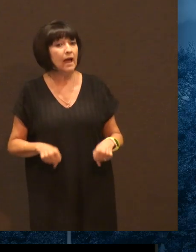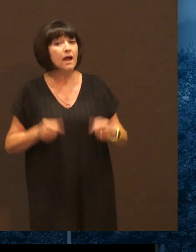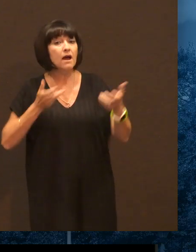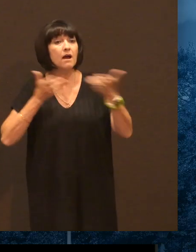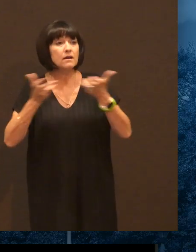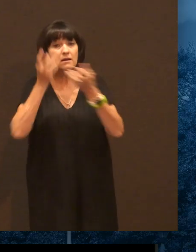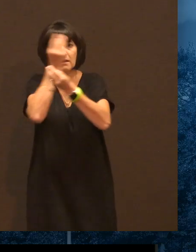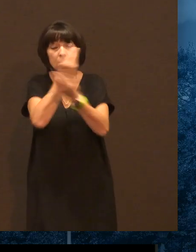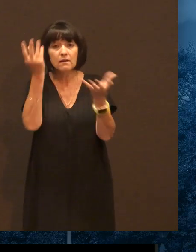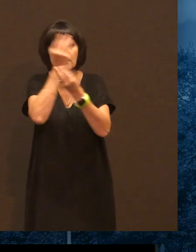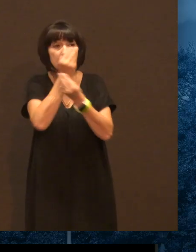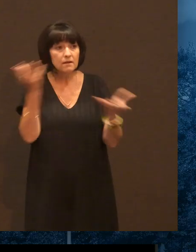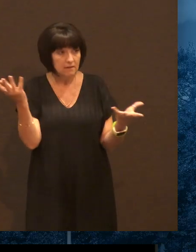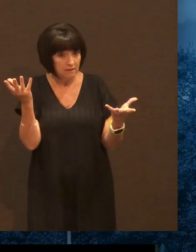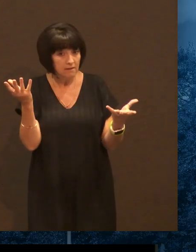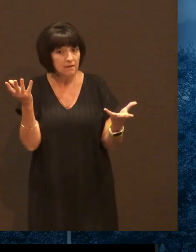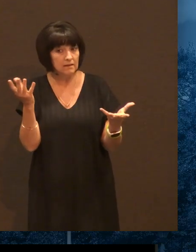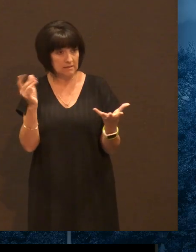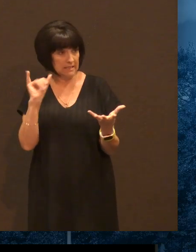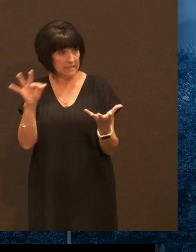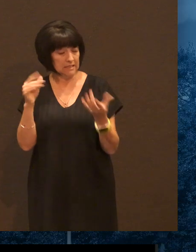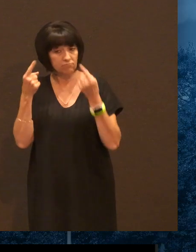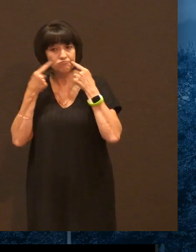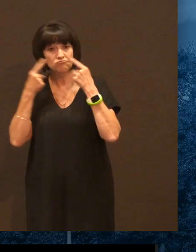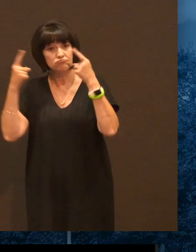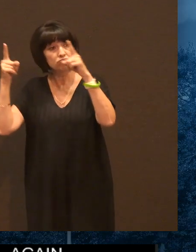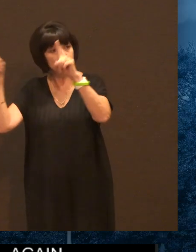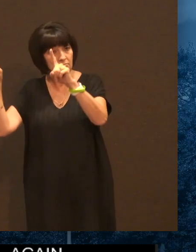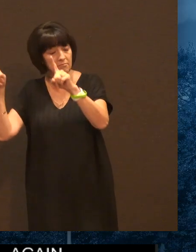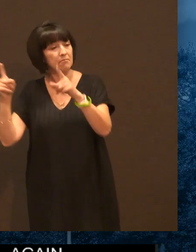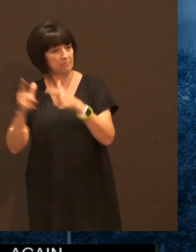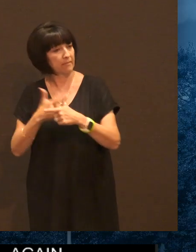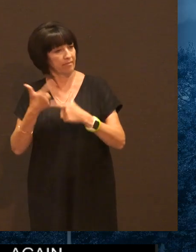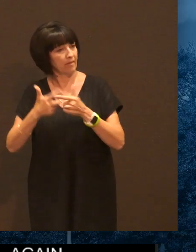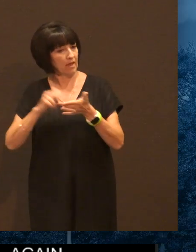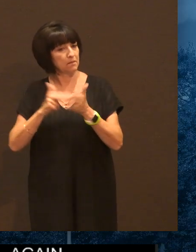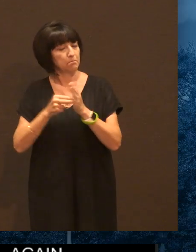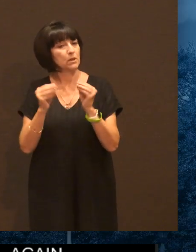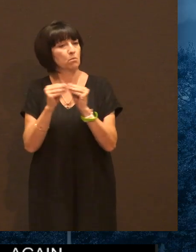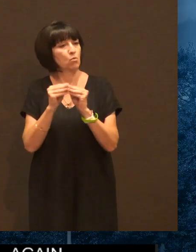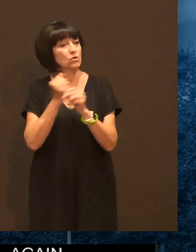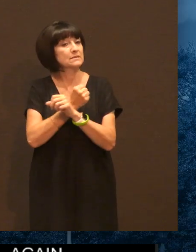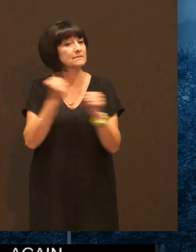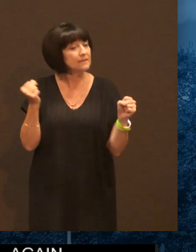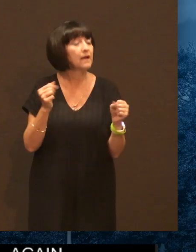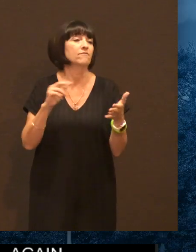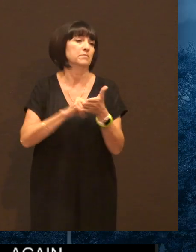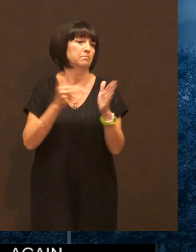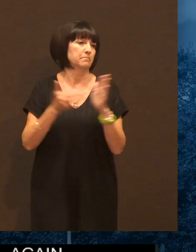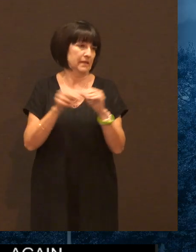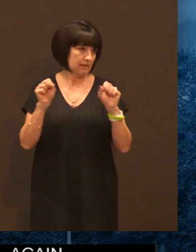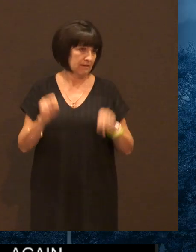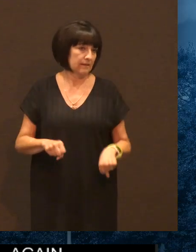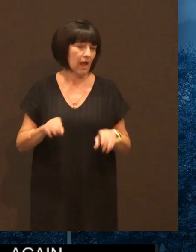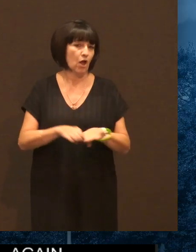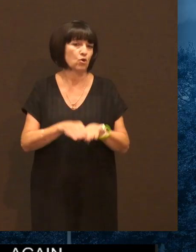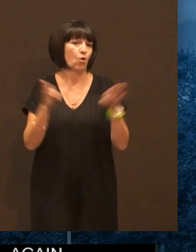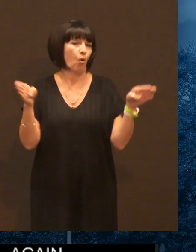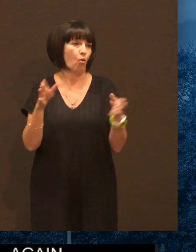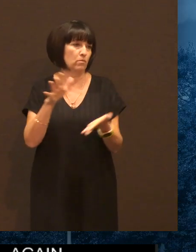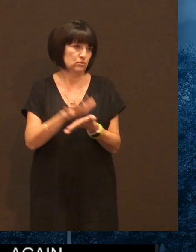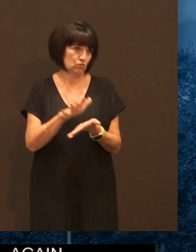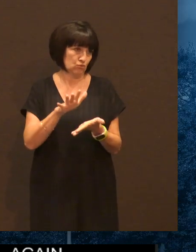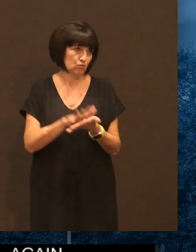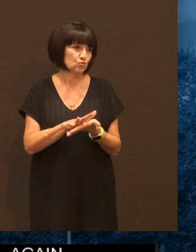our schools in a safe way and have more in-person instruction, because we'll have a healthier community.